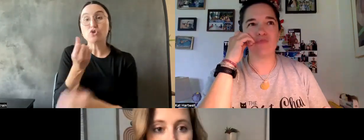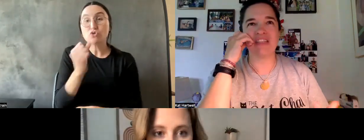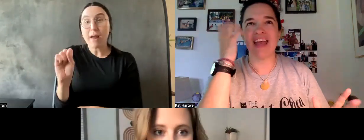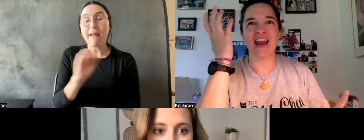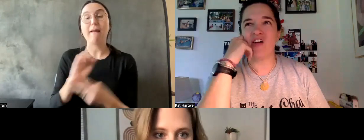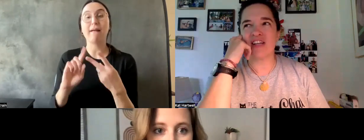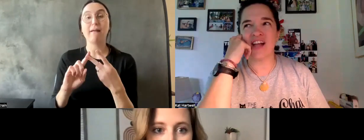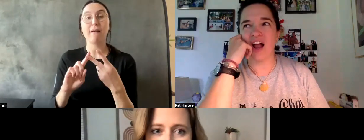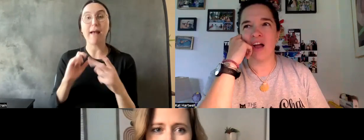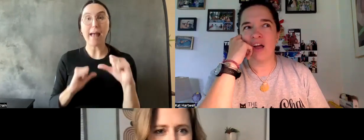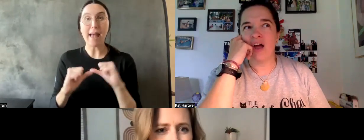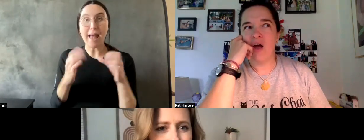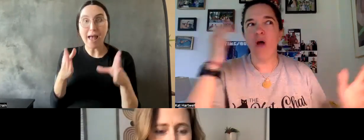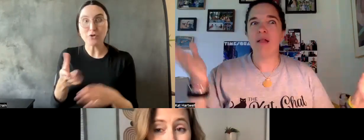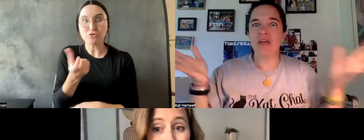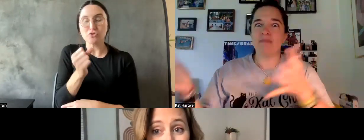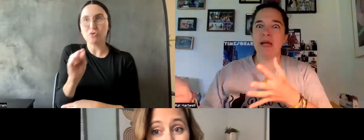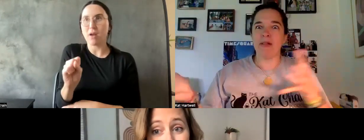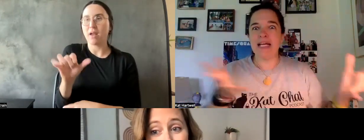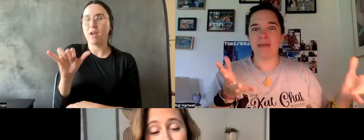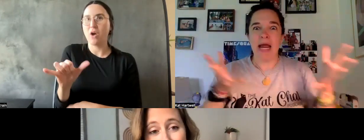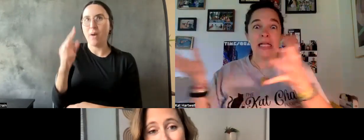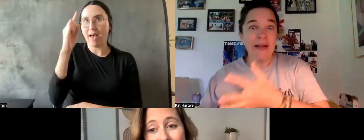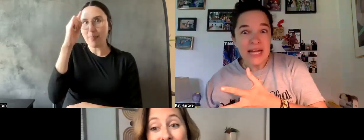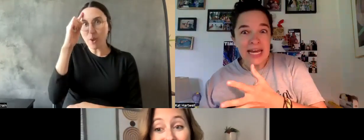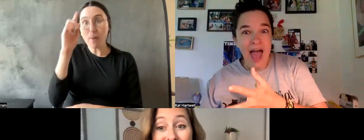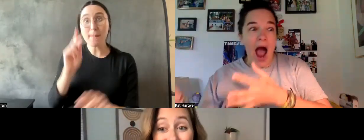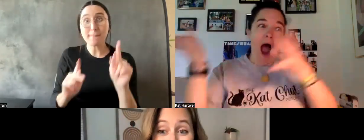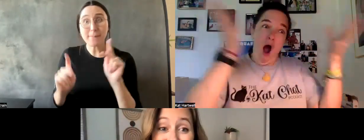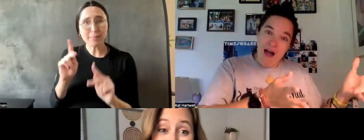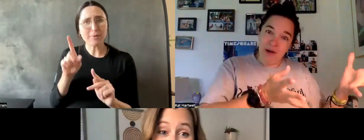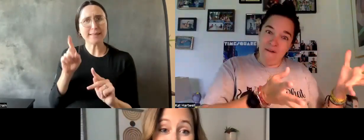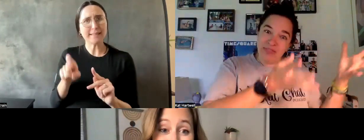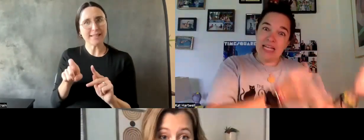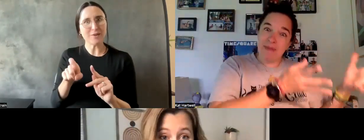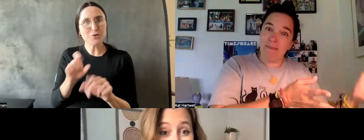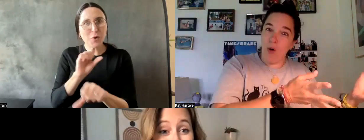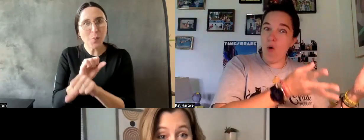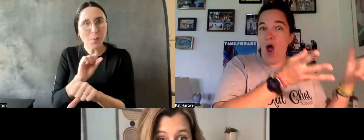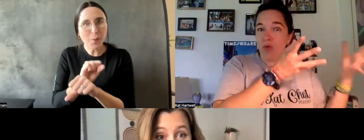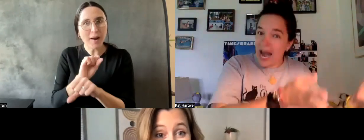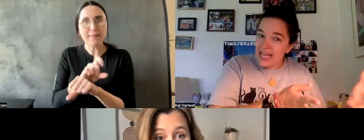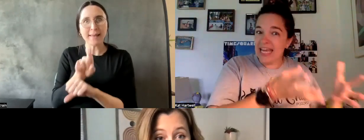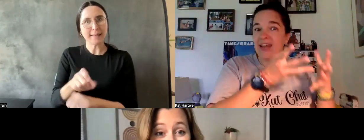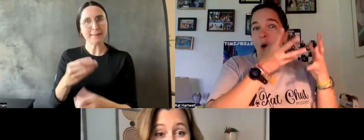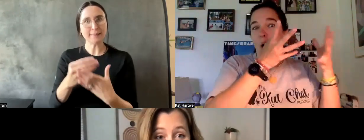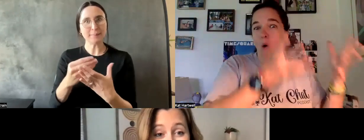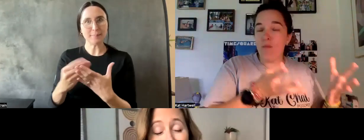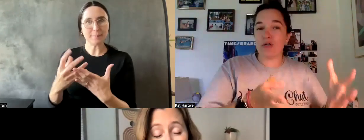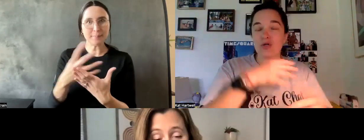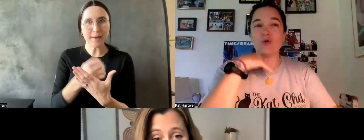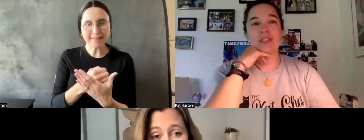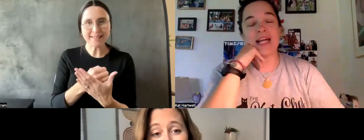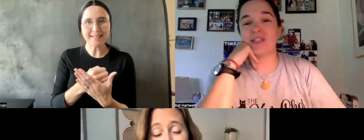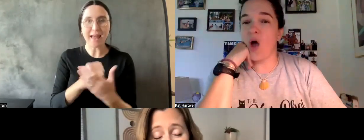strike, I'm just thinking, I was like, these people need to make a living off of these people who are writing